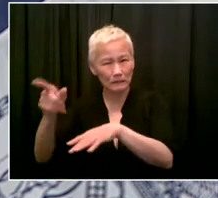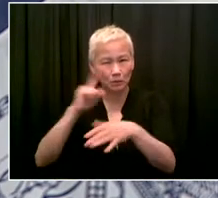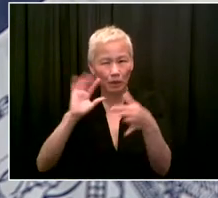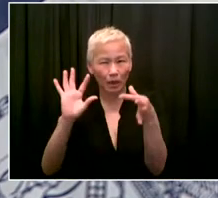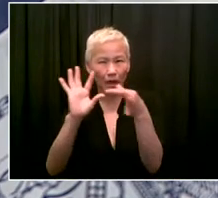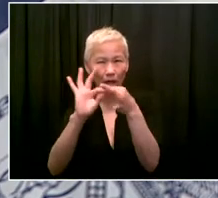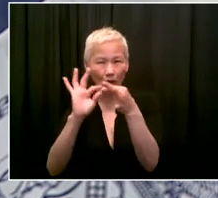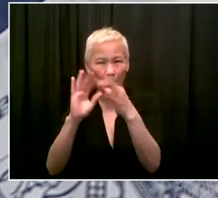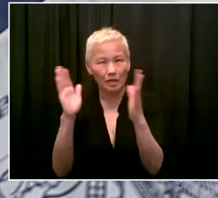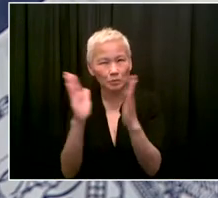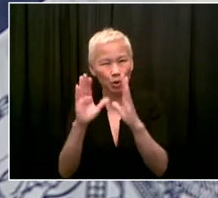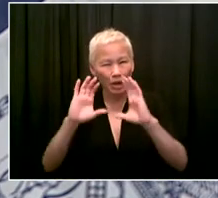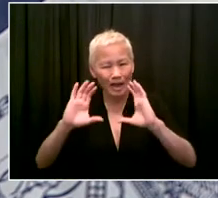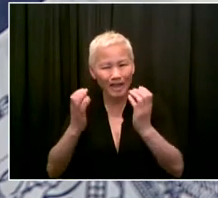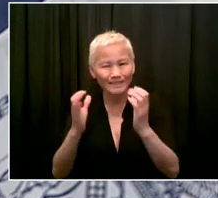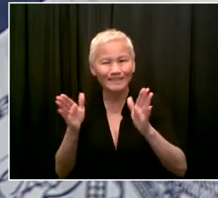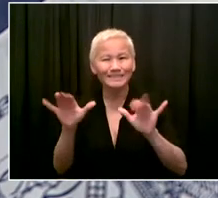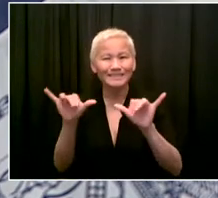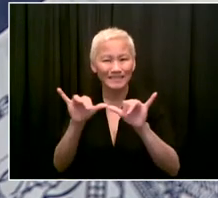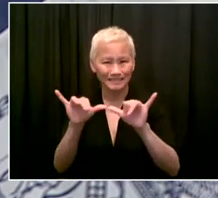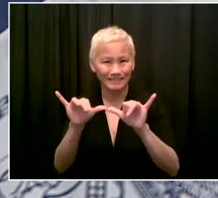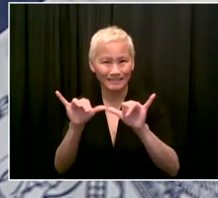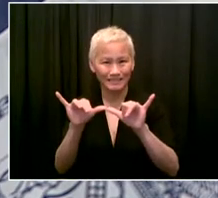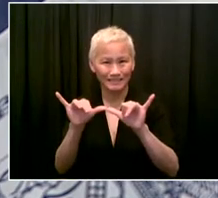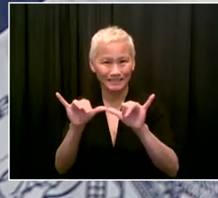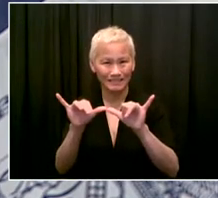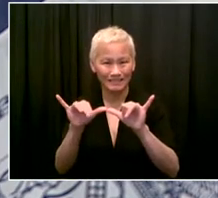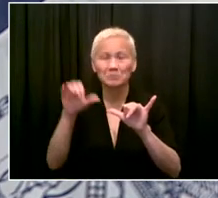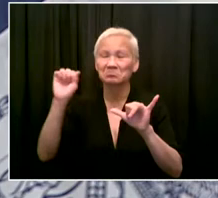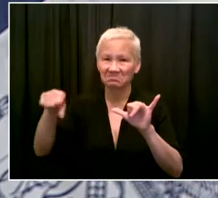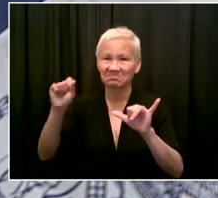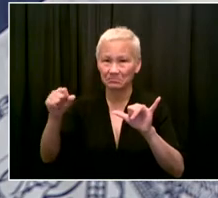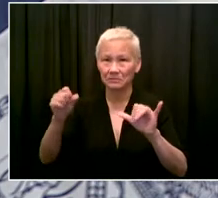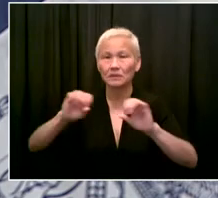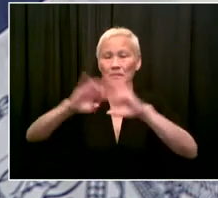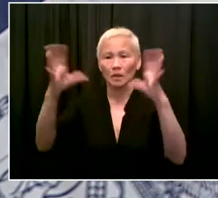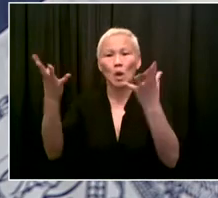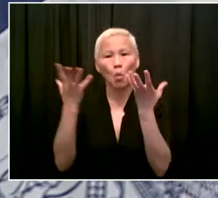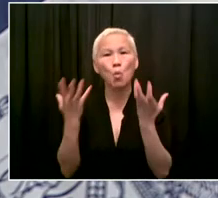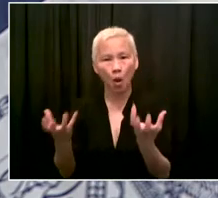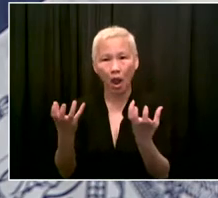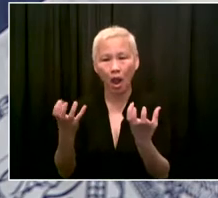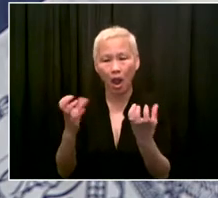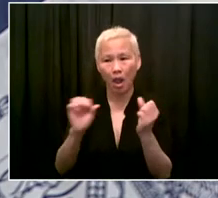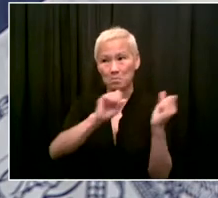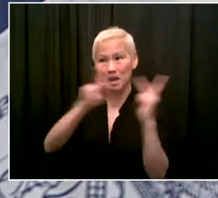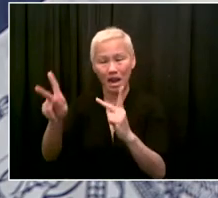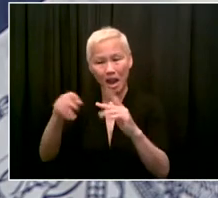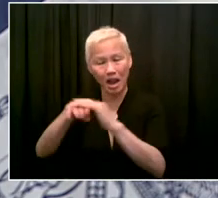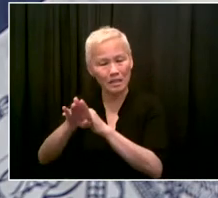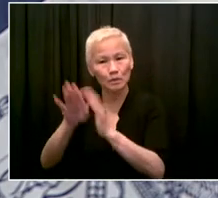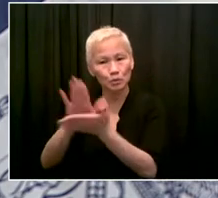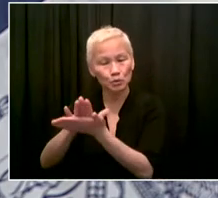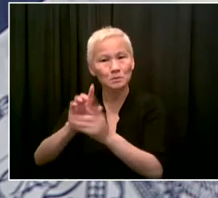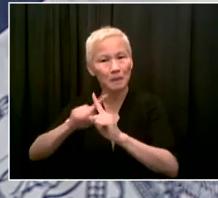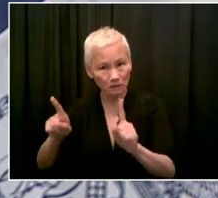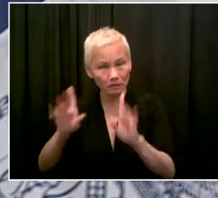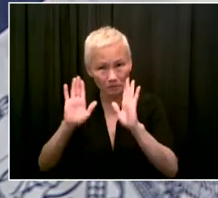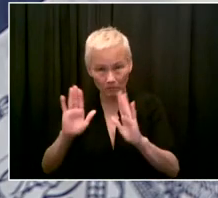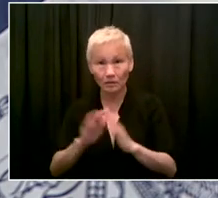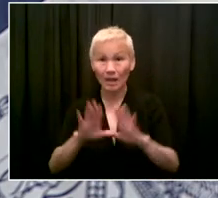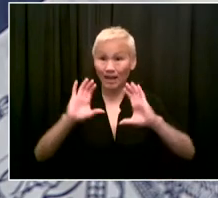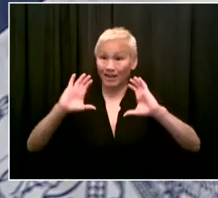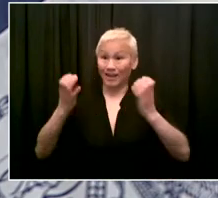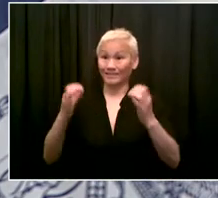class size. There's lots of work being done to keep everywhere we can reducing class size, but that's not the same question as a